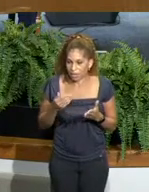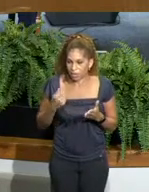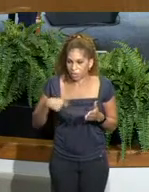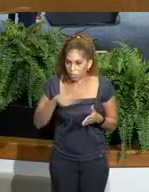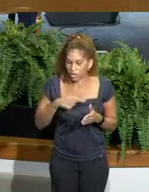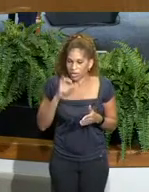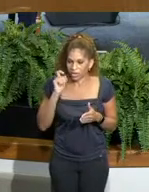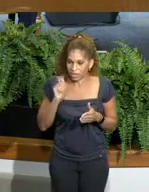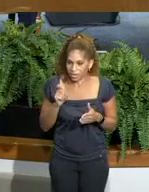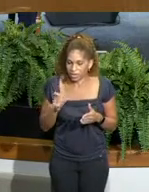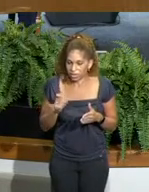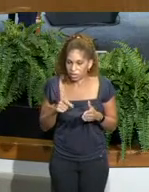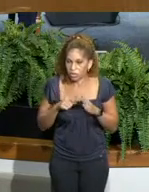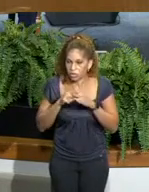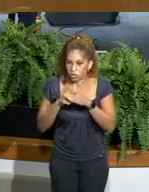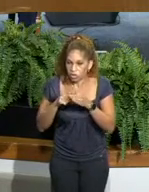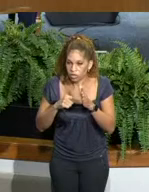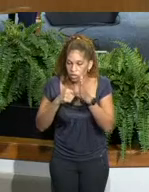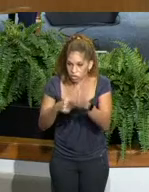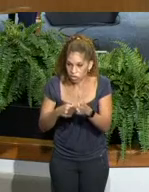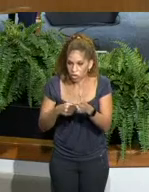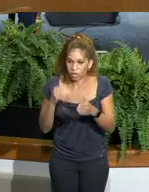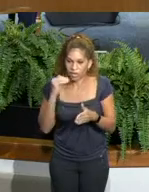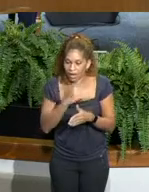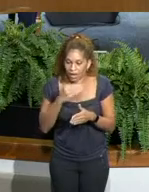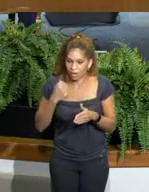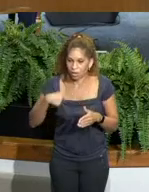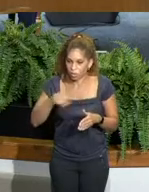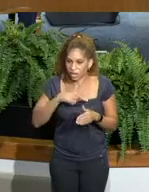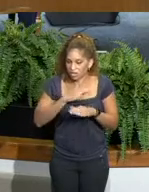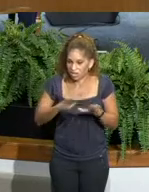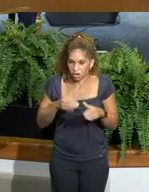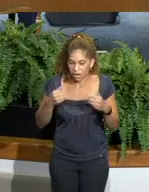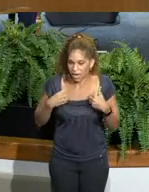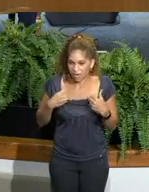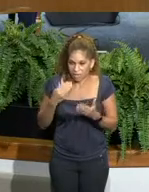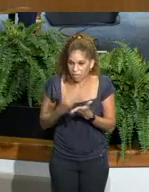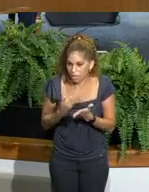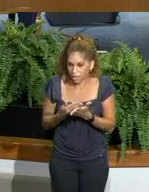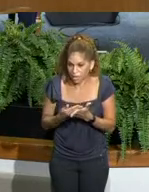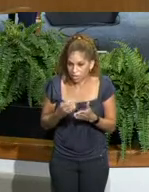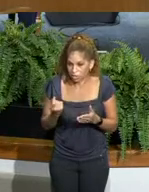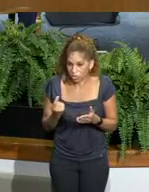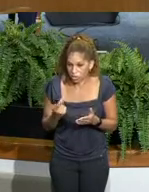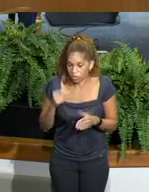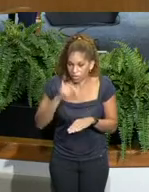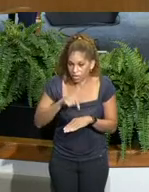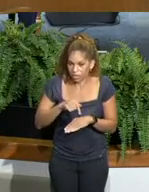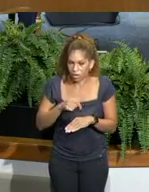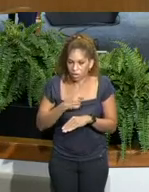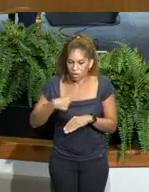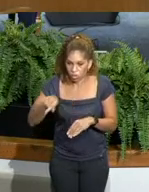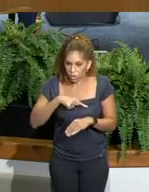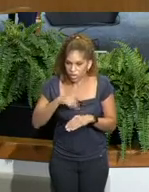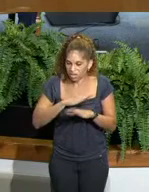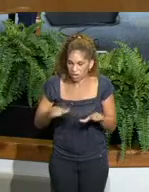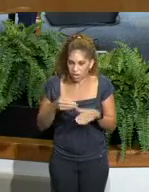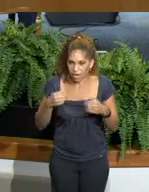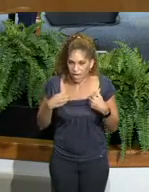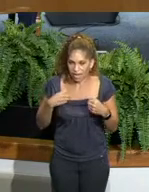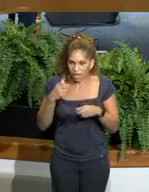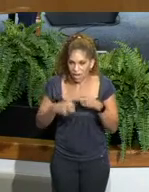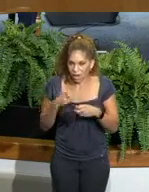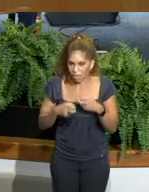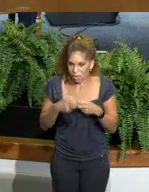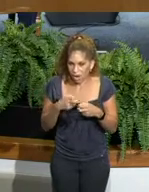the money to do this. We have the money to do this. We do not have a problem with scarcity in America of